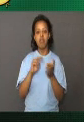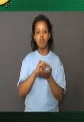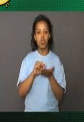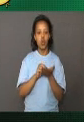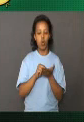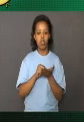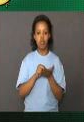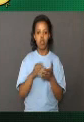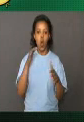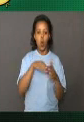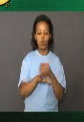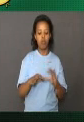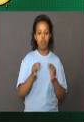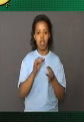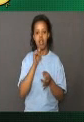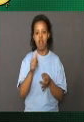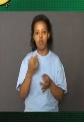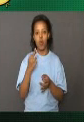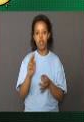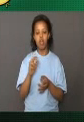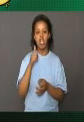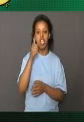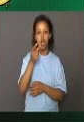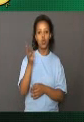non-nucleoside reverse transcriptase inhibitors.